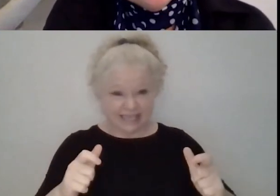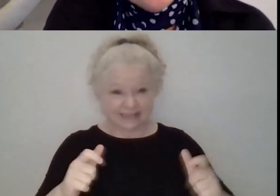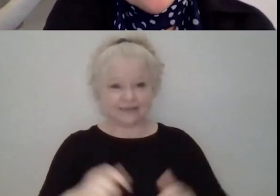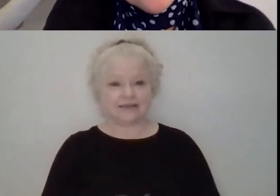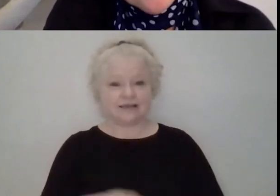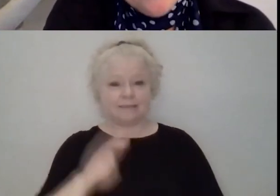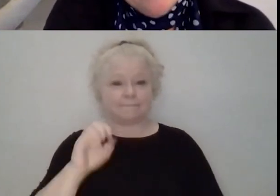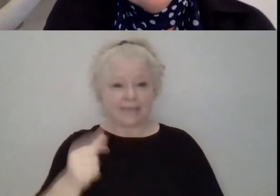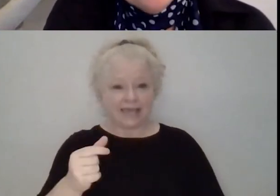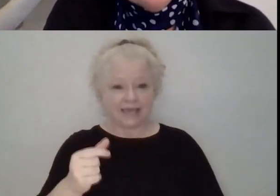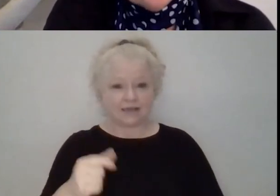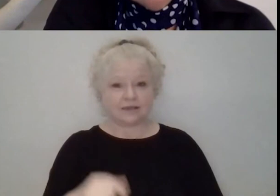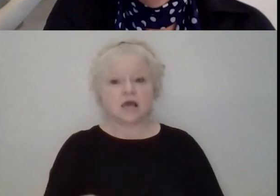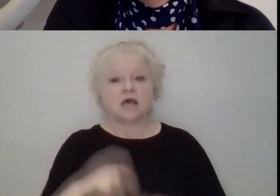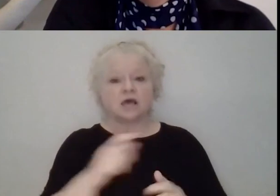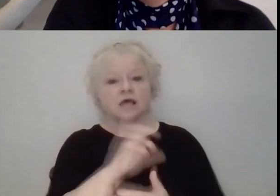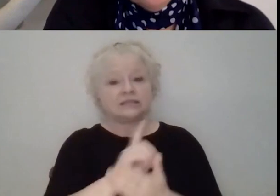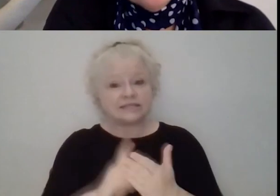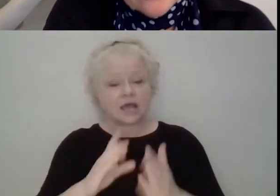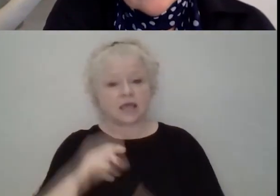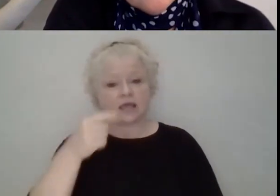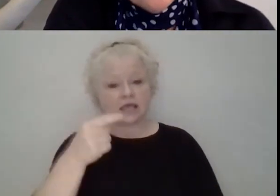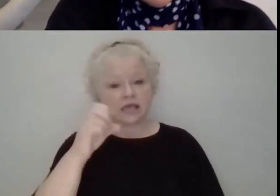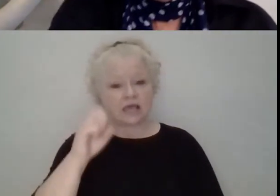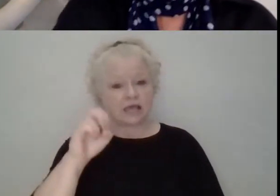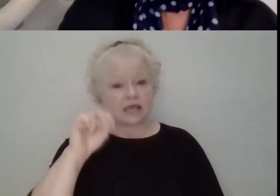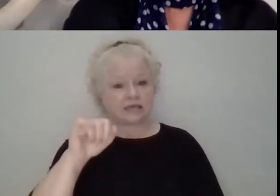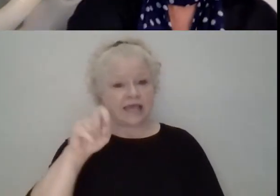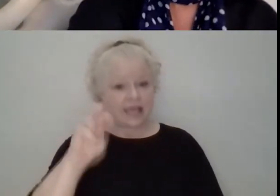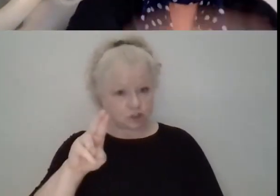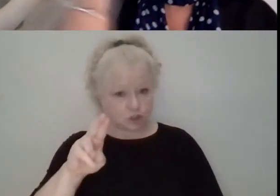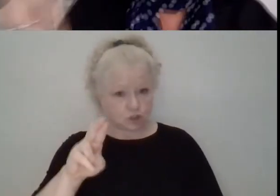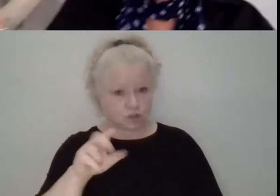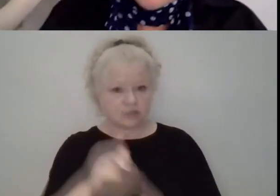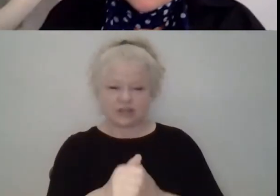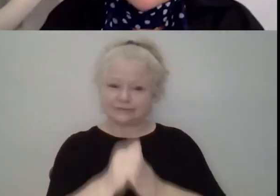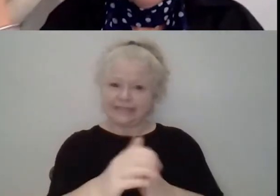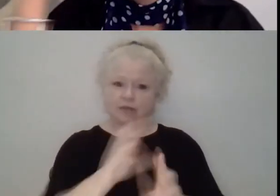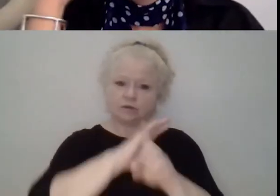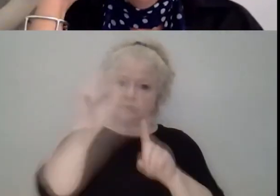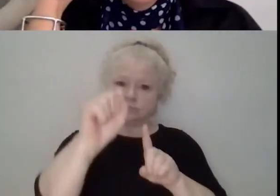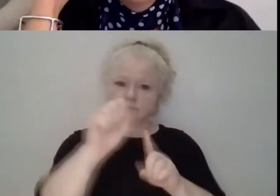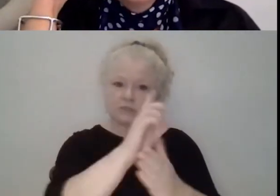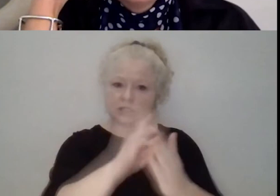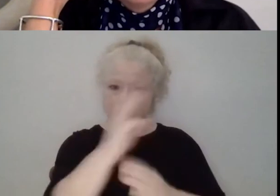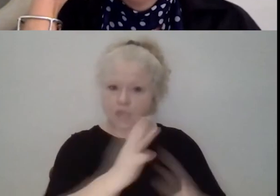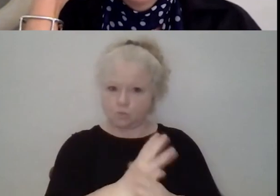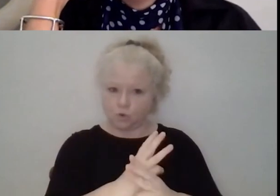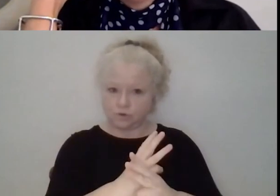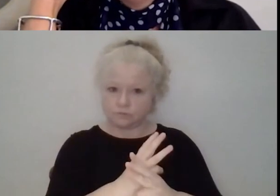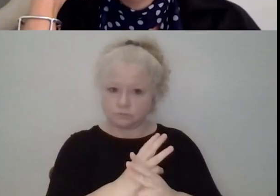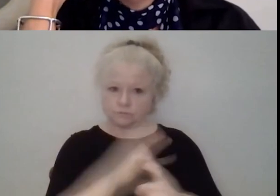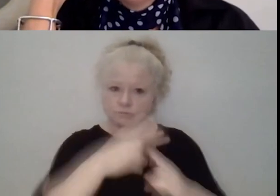big, I went to Gensler, okay, the leading design firm in the world. And there are thousands of